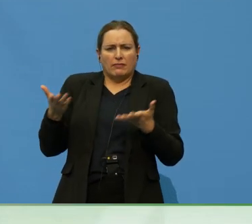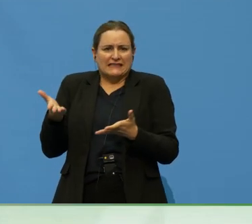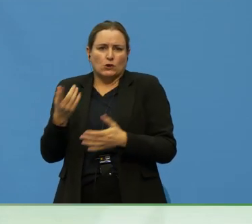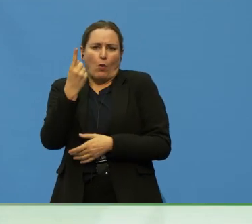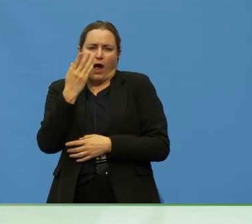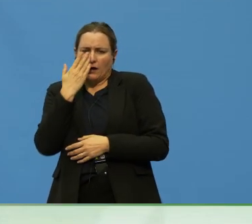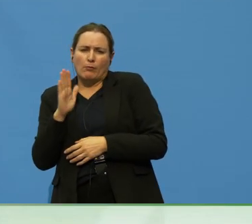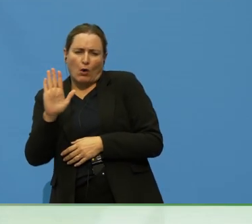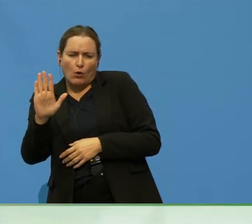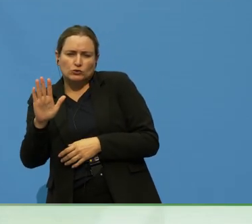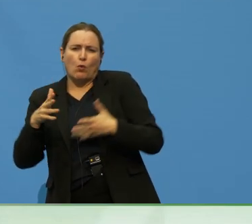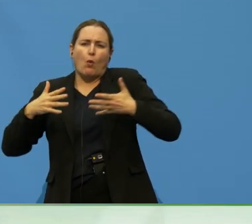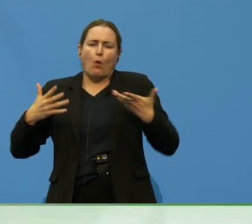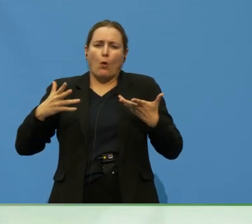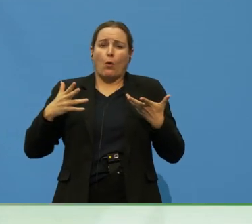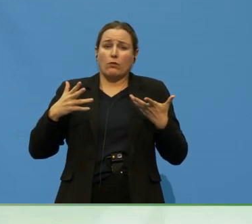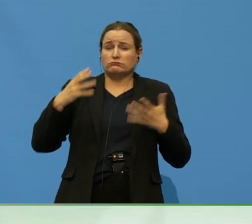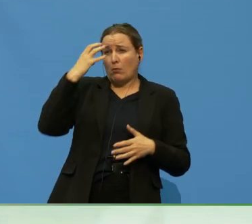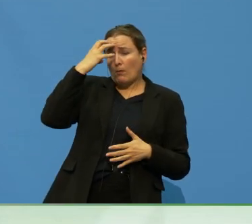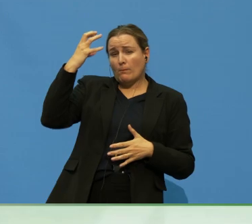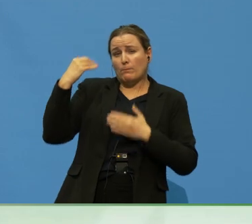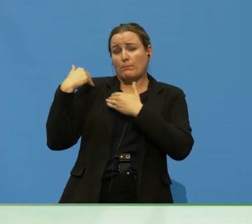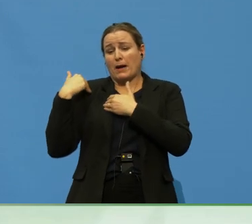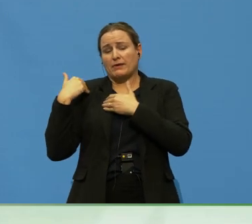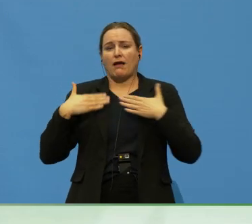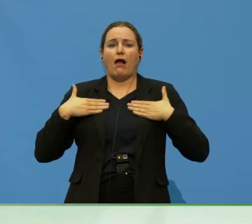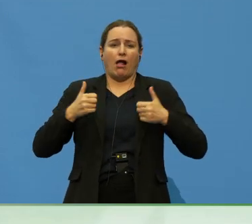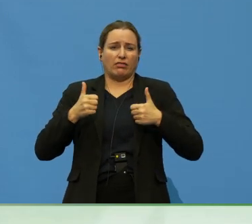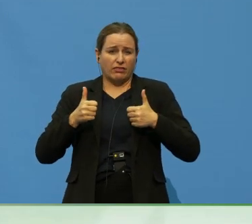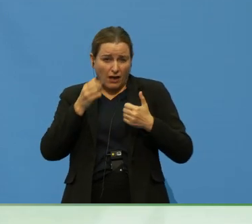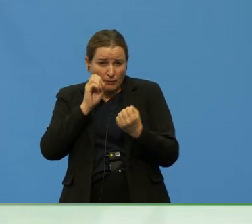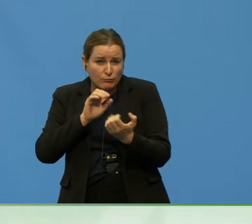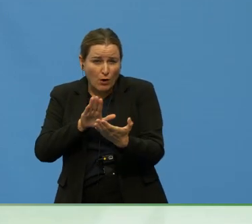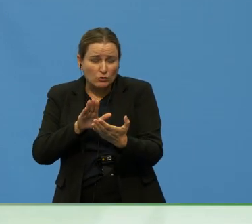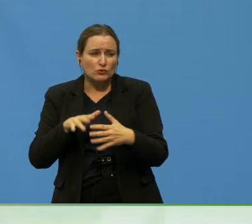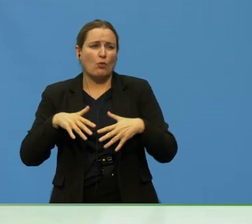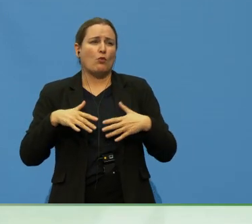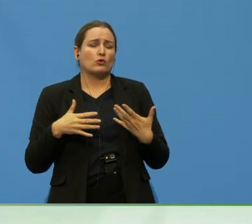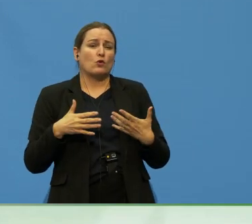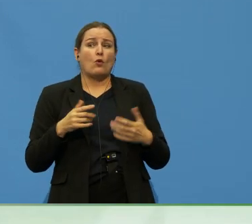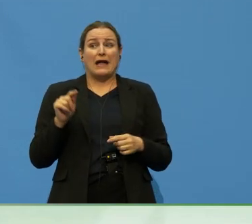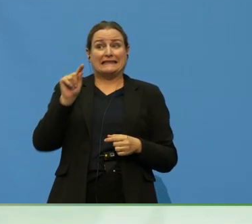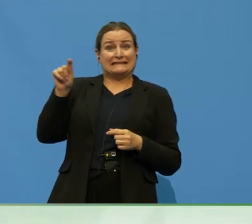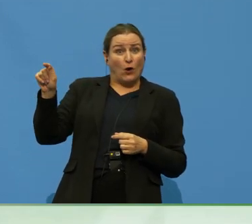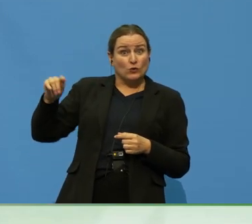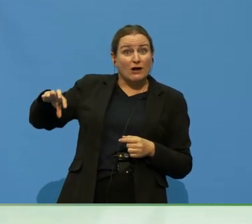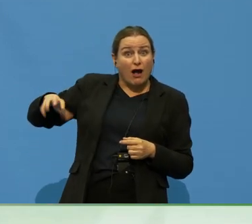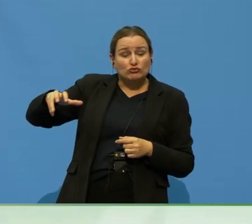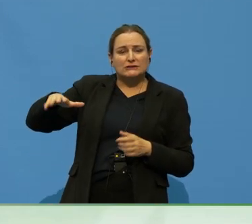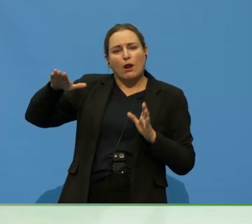of public health approach. So low and middle income countries have made incredible progress in terms